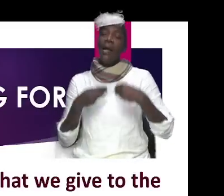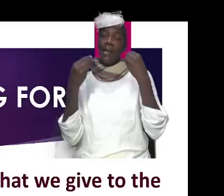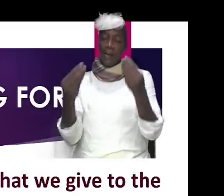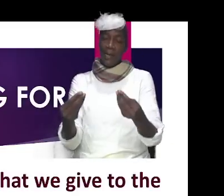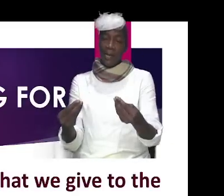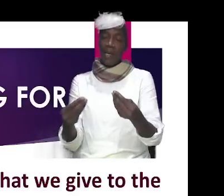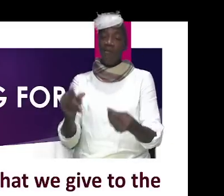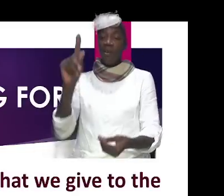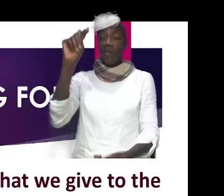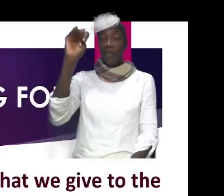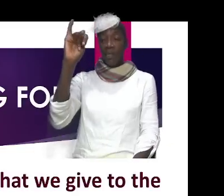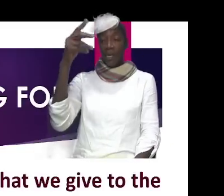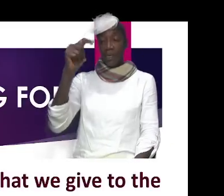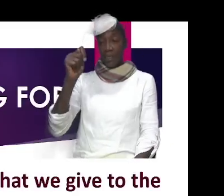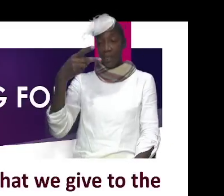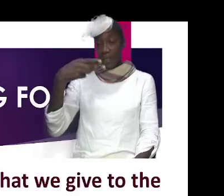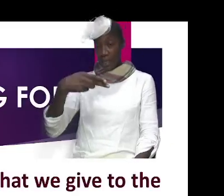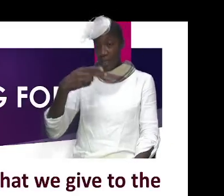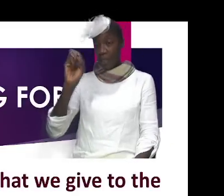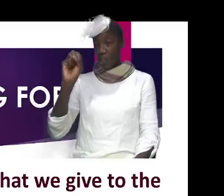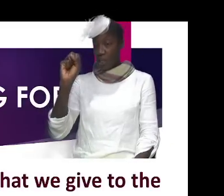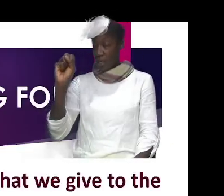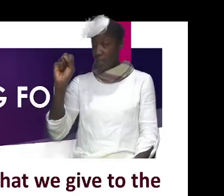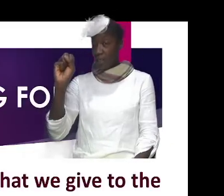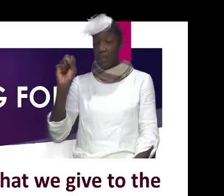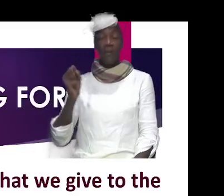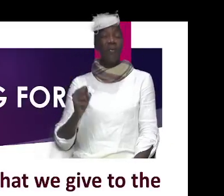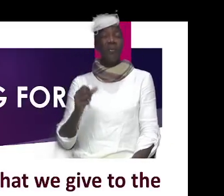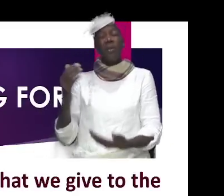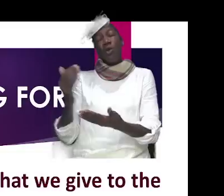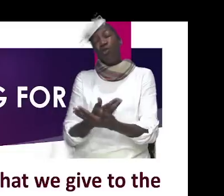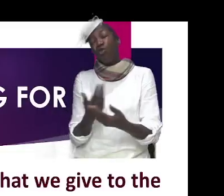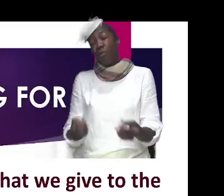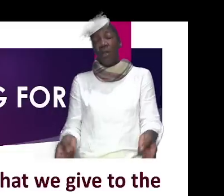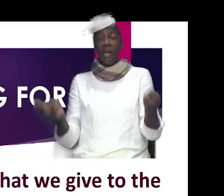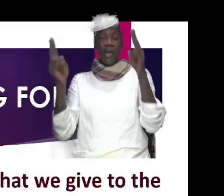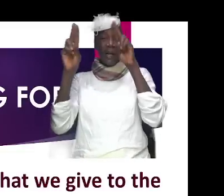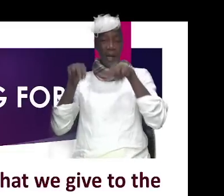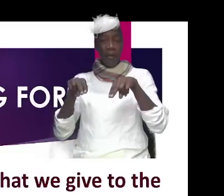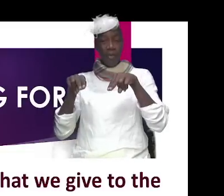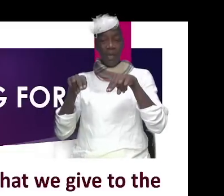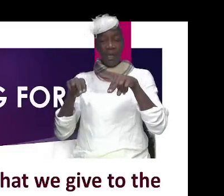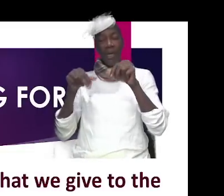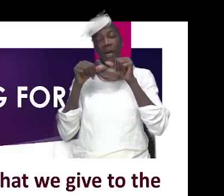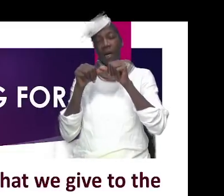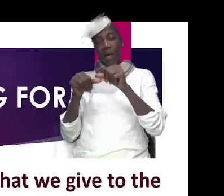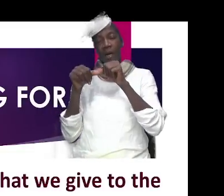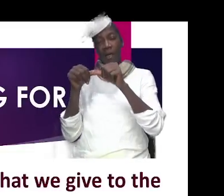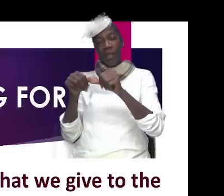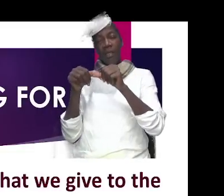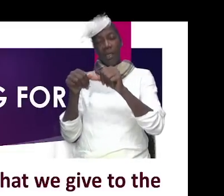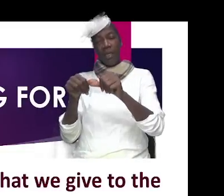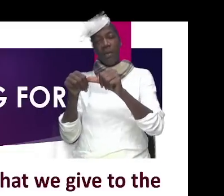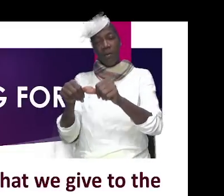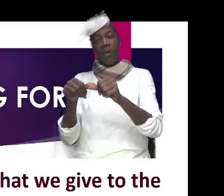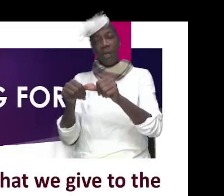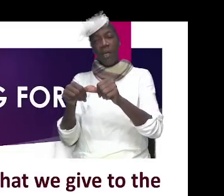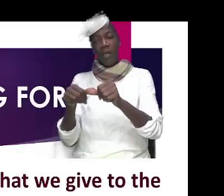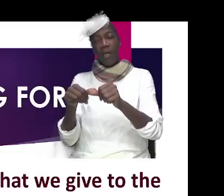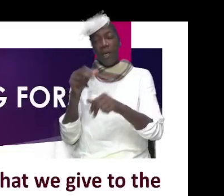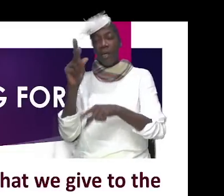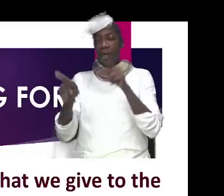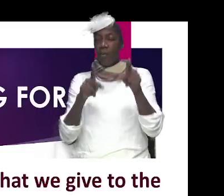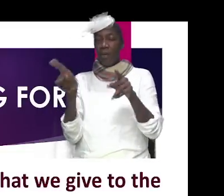and we give of our offering. That is something that happens on a consistent basis, and folks will